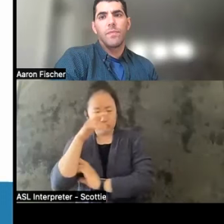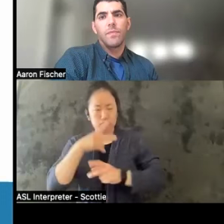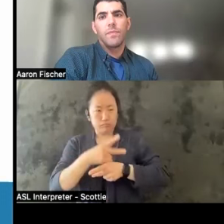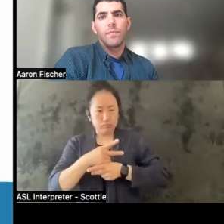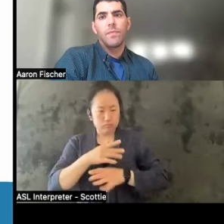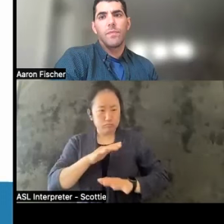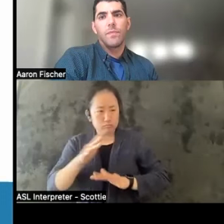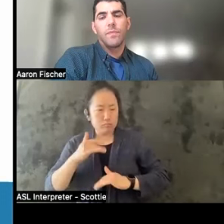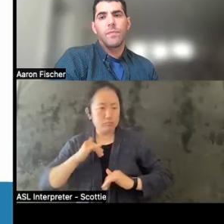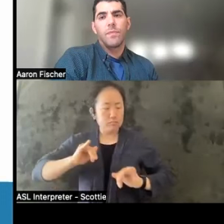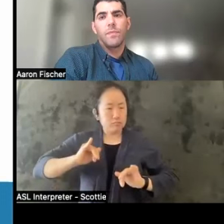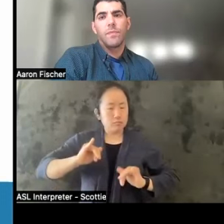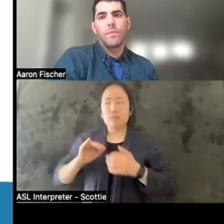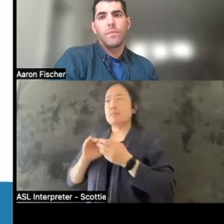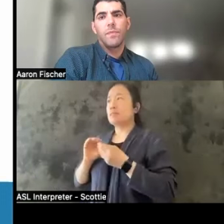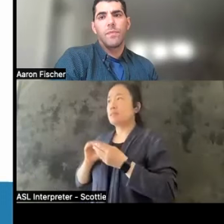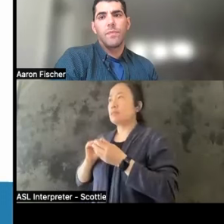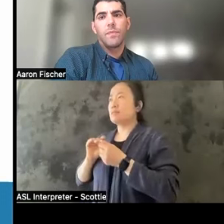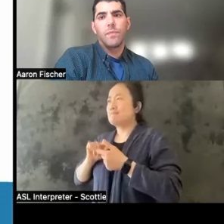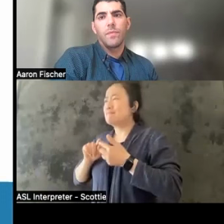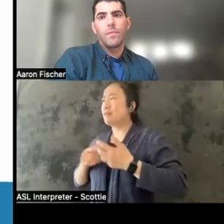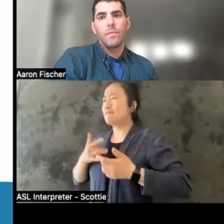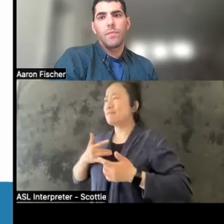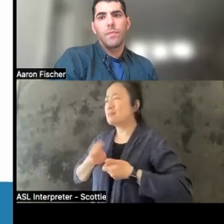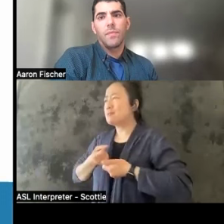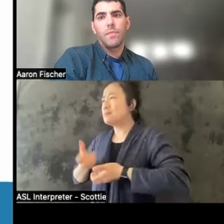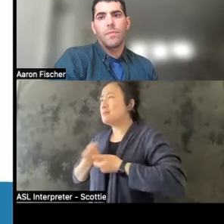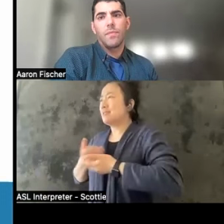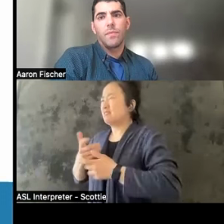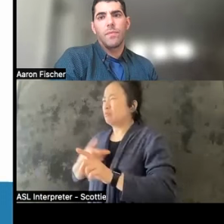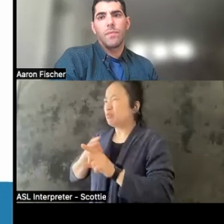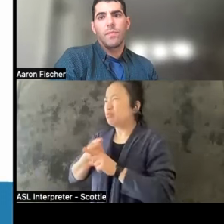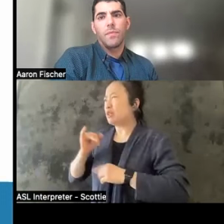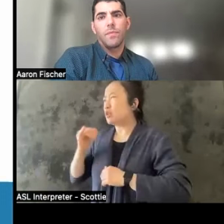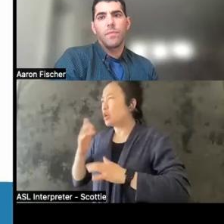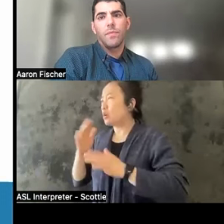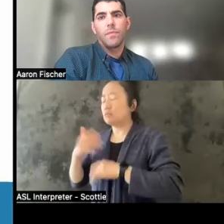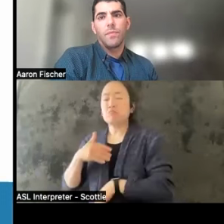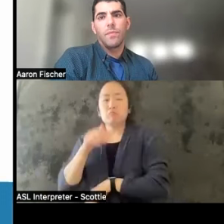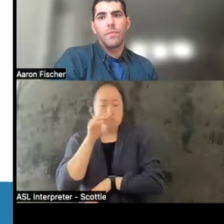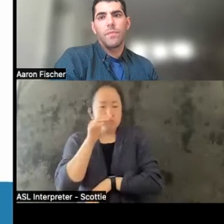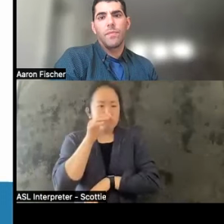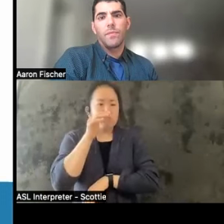try to understand how she's feeling and how it's affecting her job. And